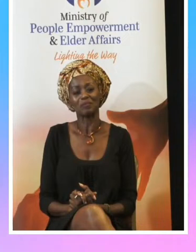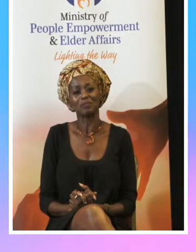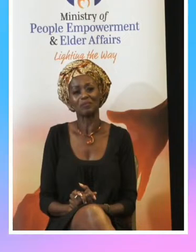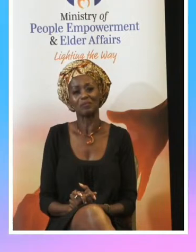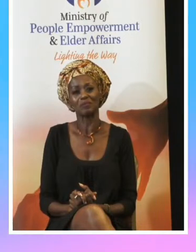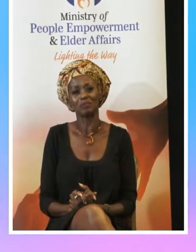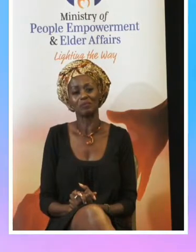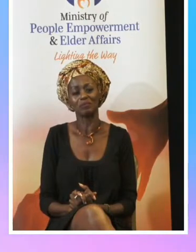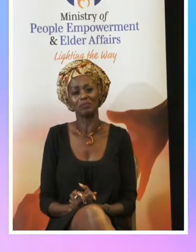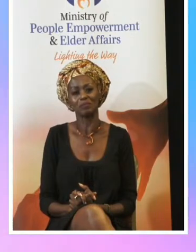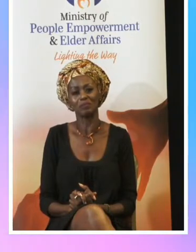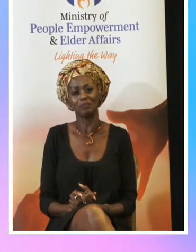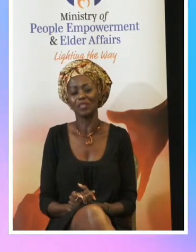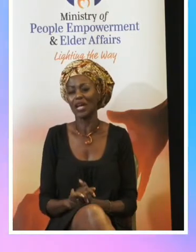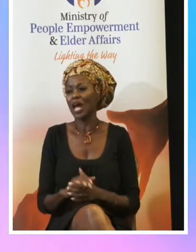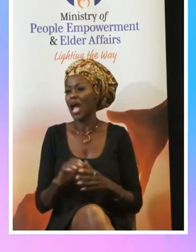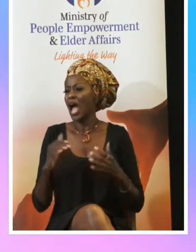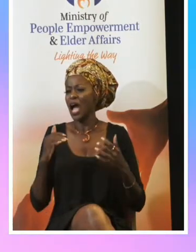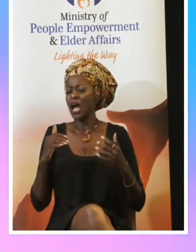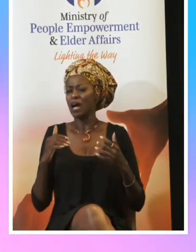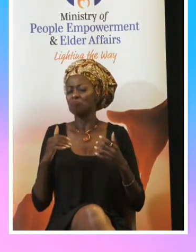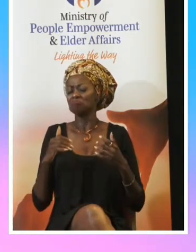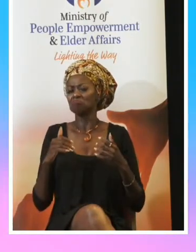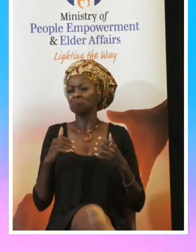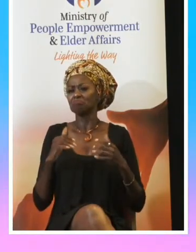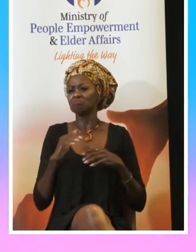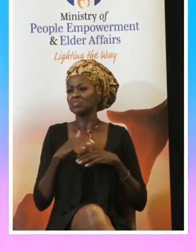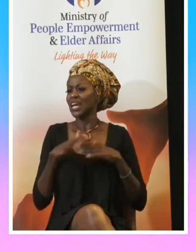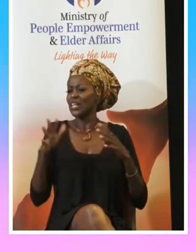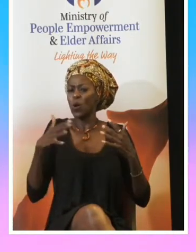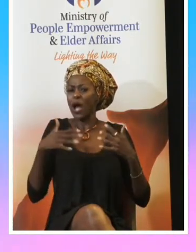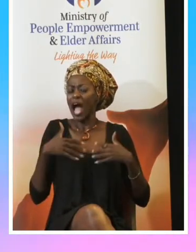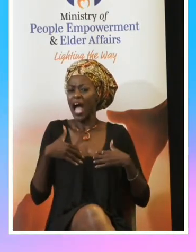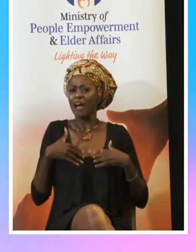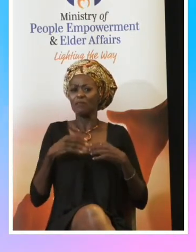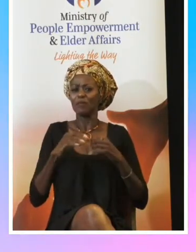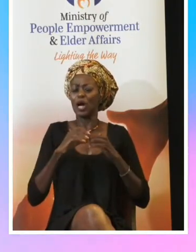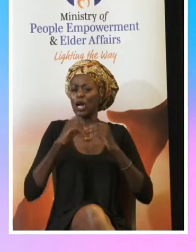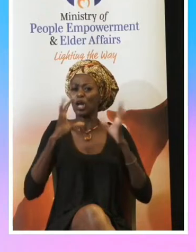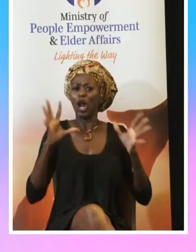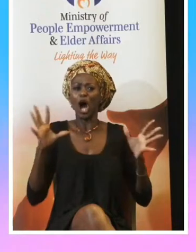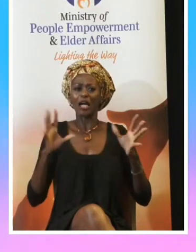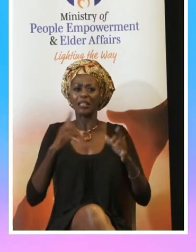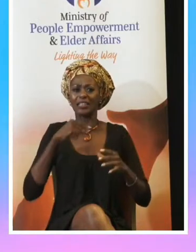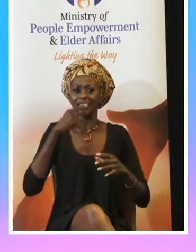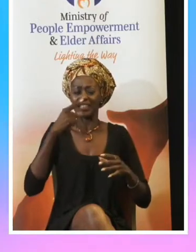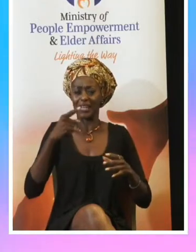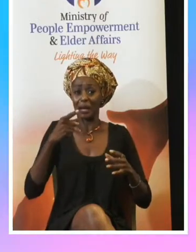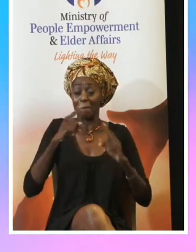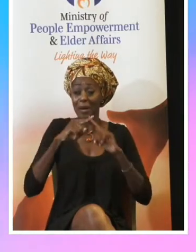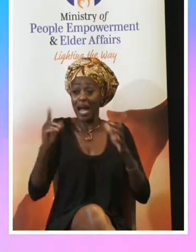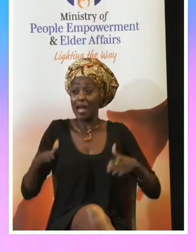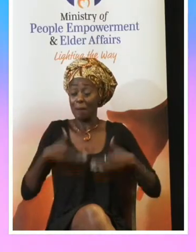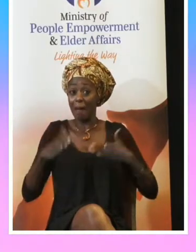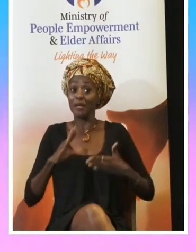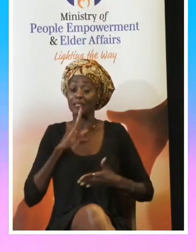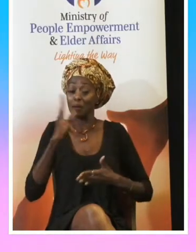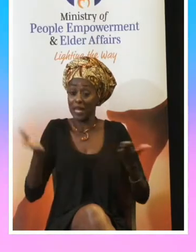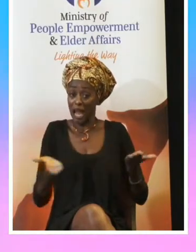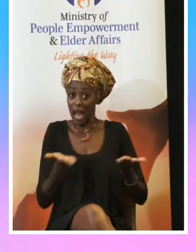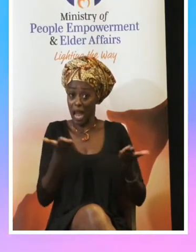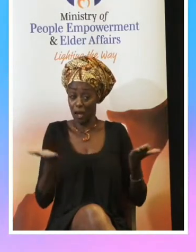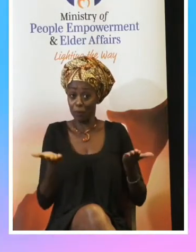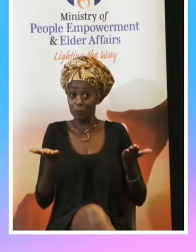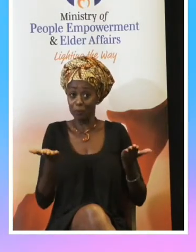I don't really have much to say, but I'm very happy that I got this opportunity to come